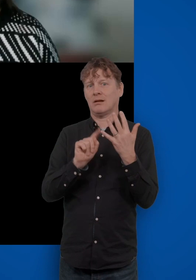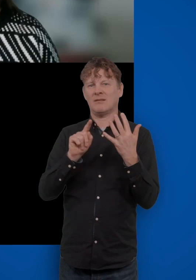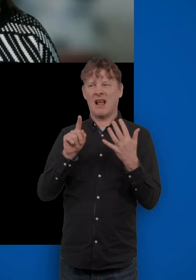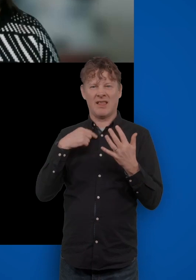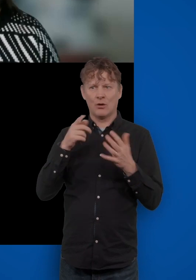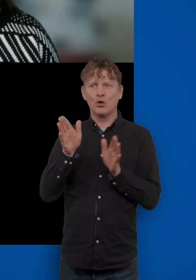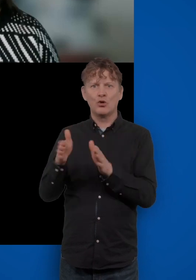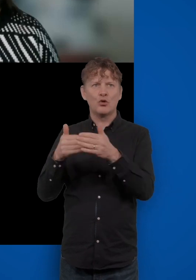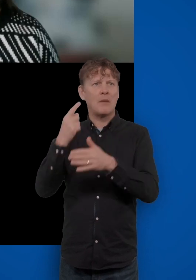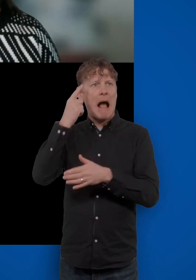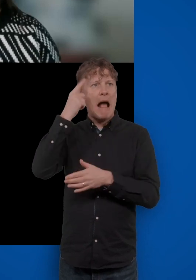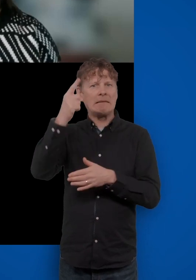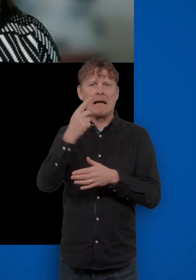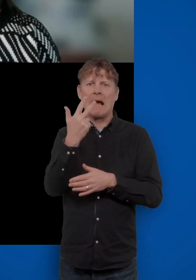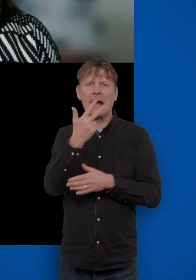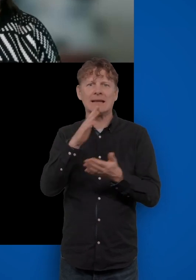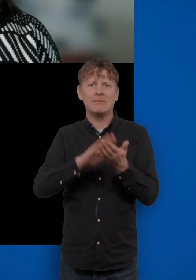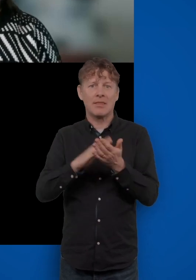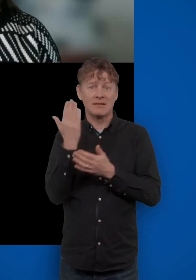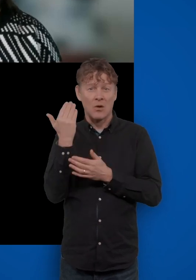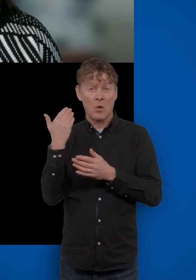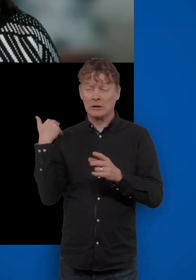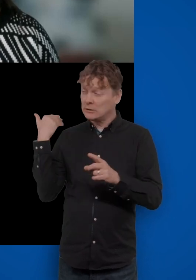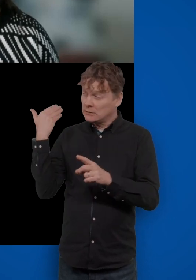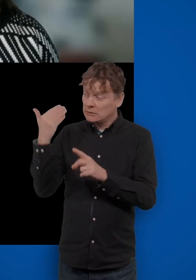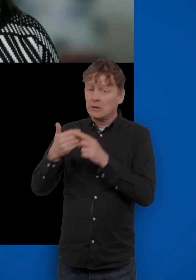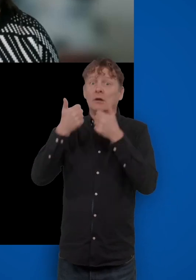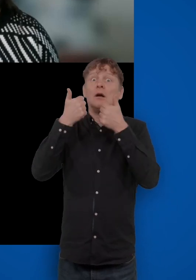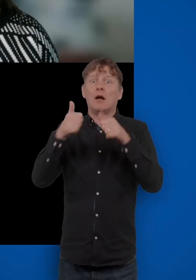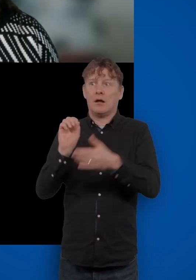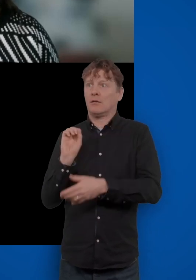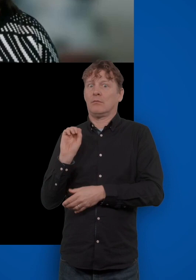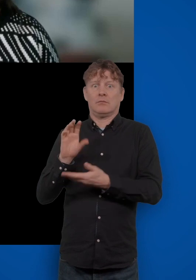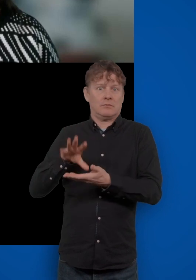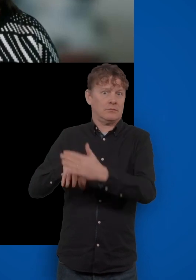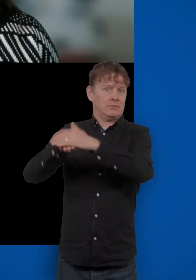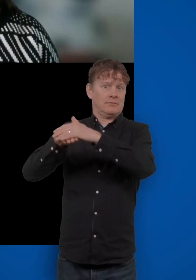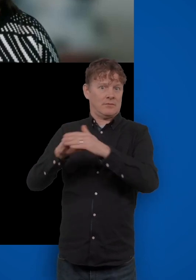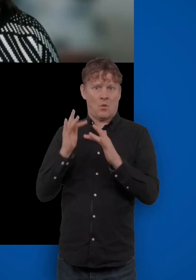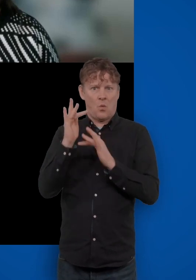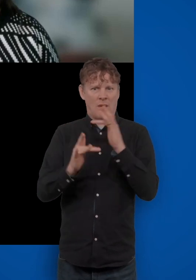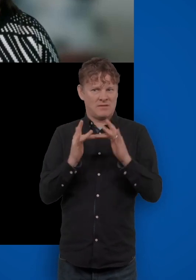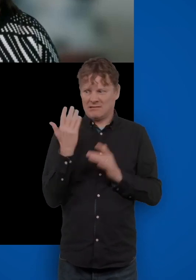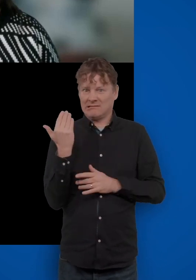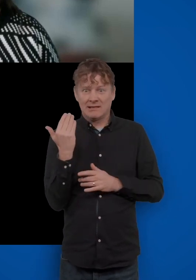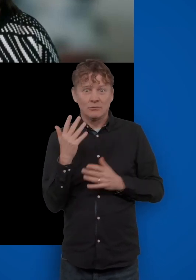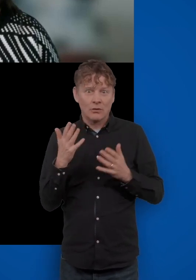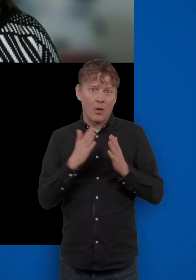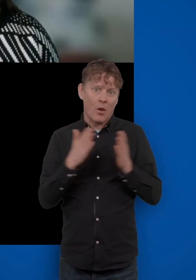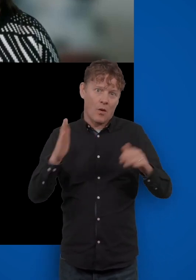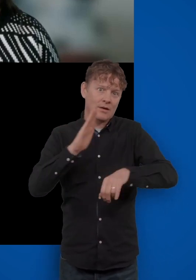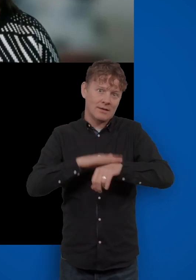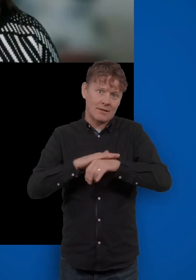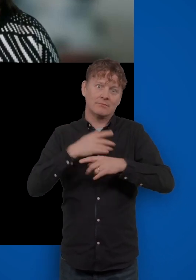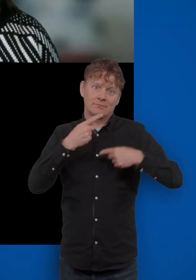cube, 18 months ago, but it's only just gone on the website. It's only just got finished. The cube was designed quite a long time ago, but